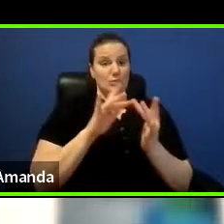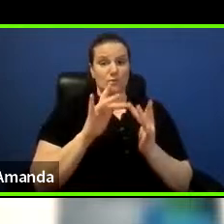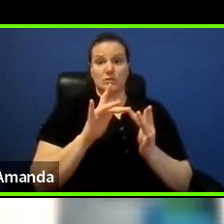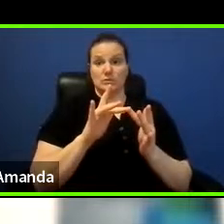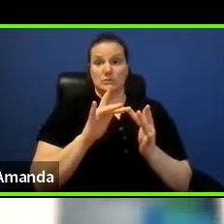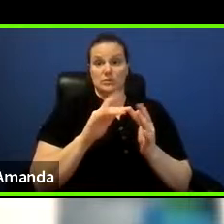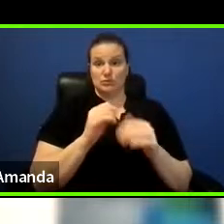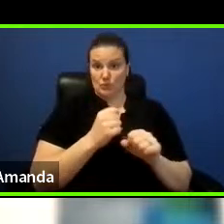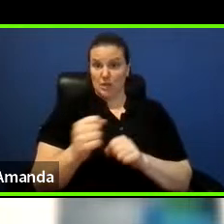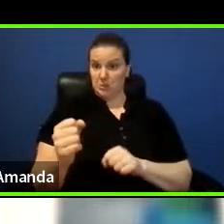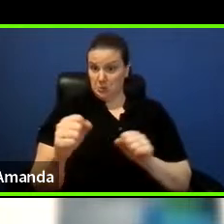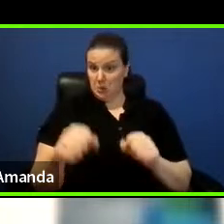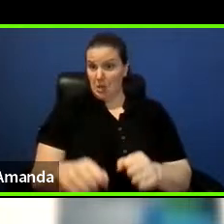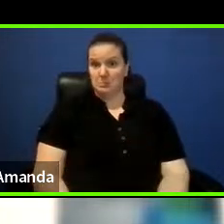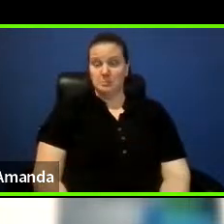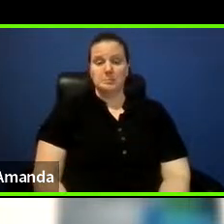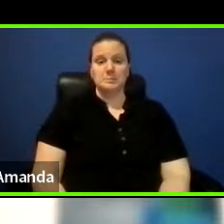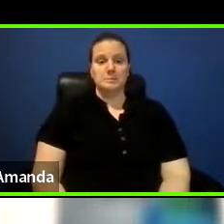strategies.